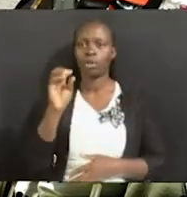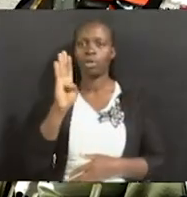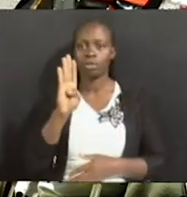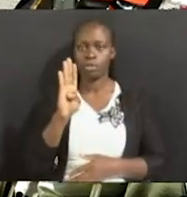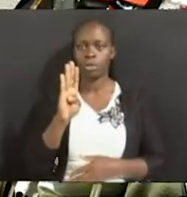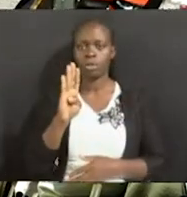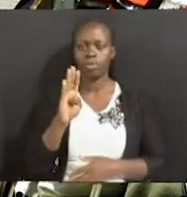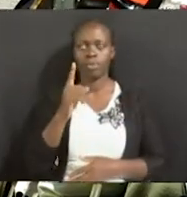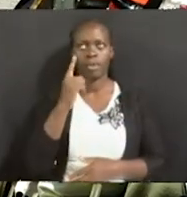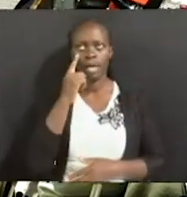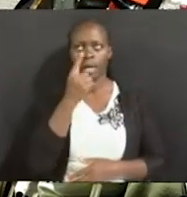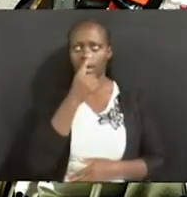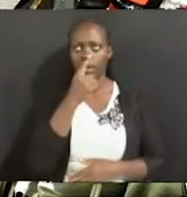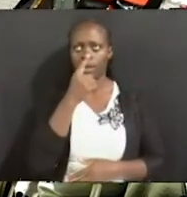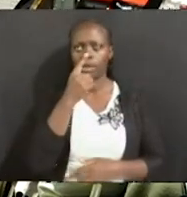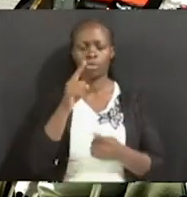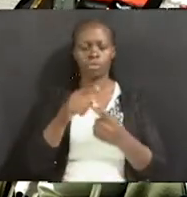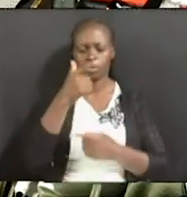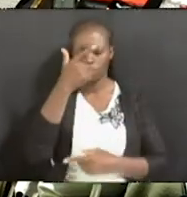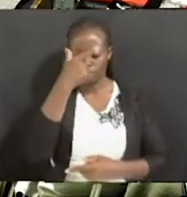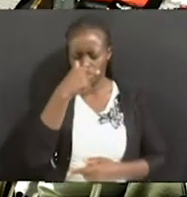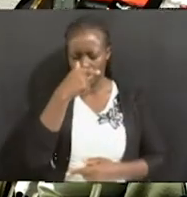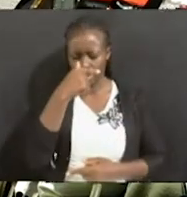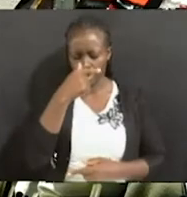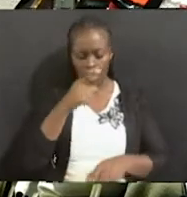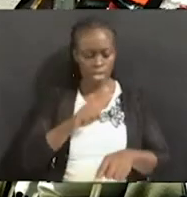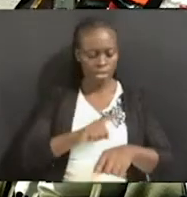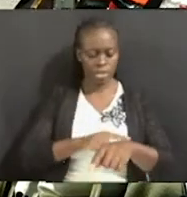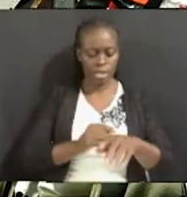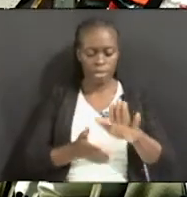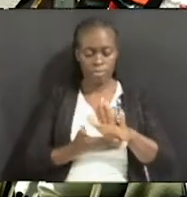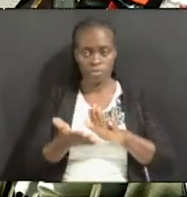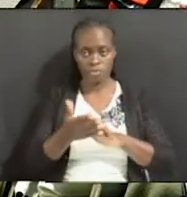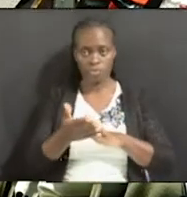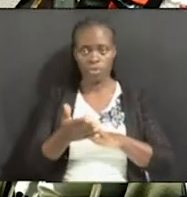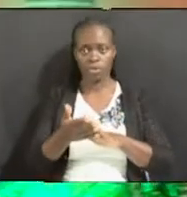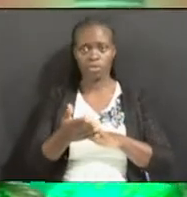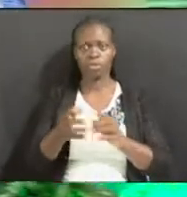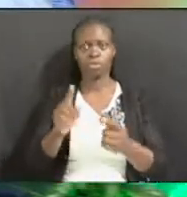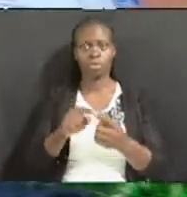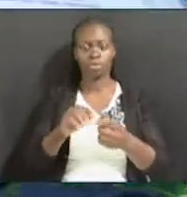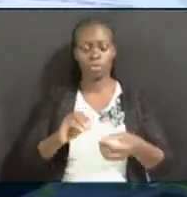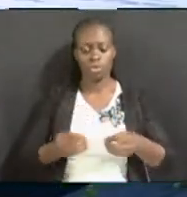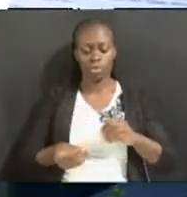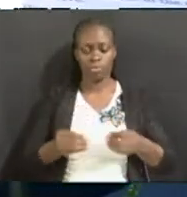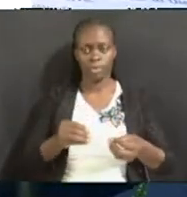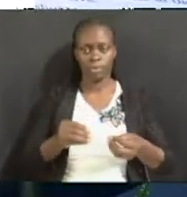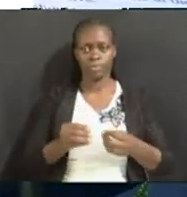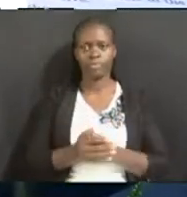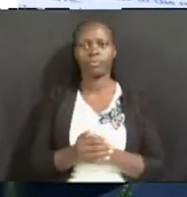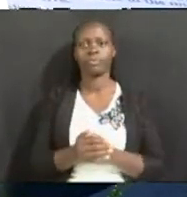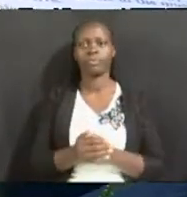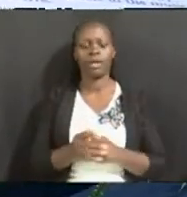blind and a feet to the lame. And when Job died, he says in